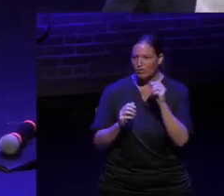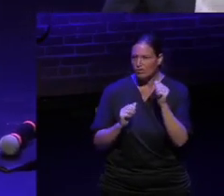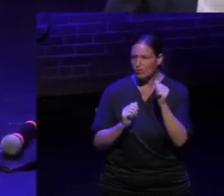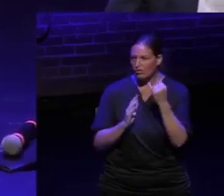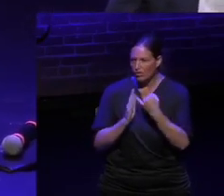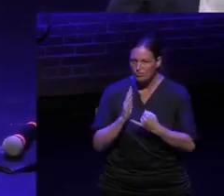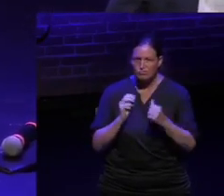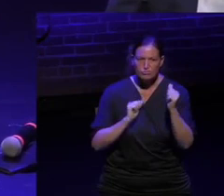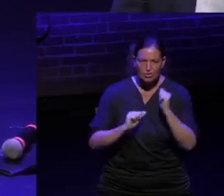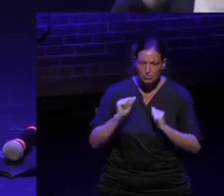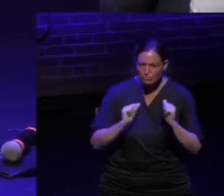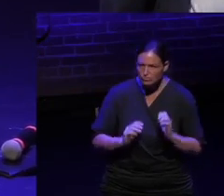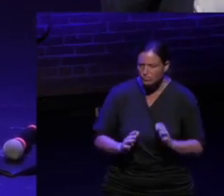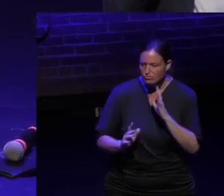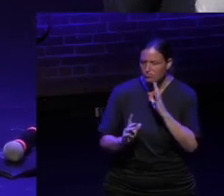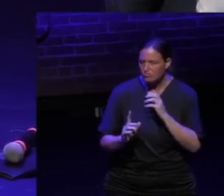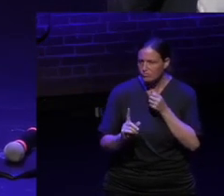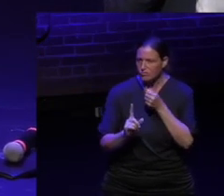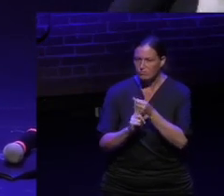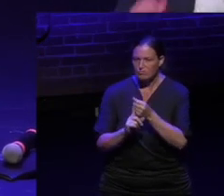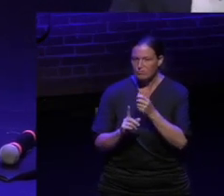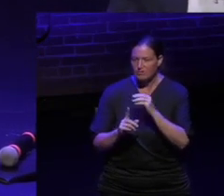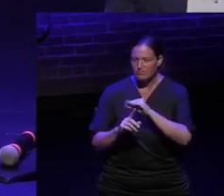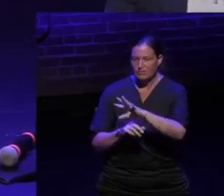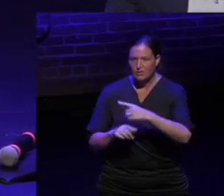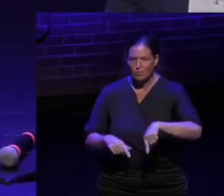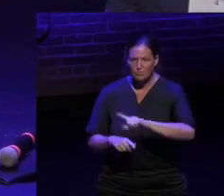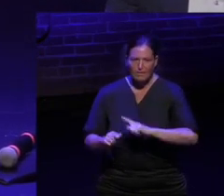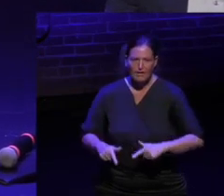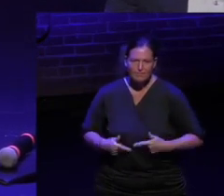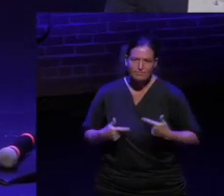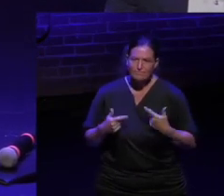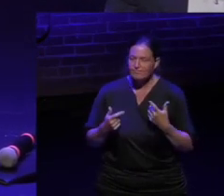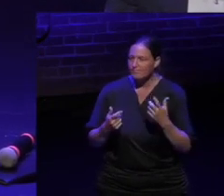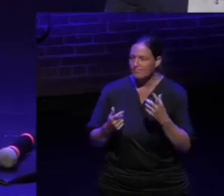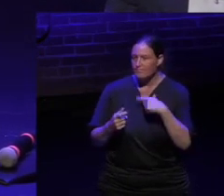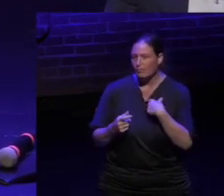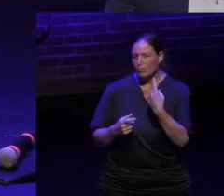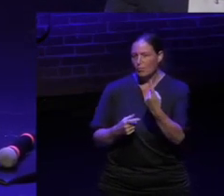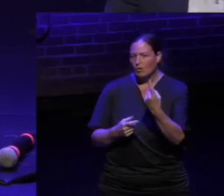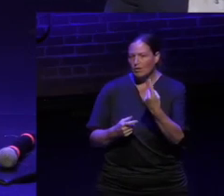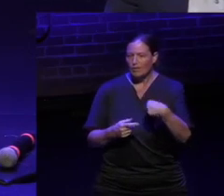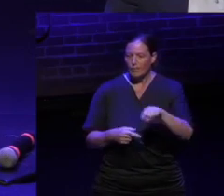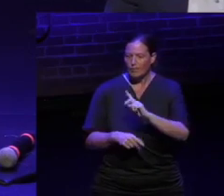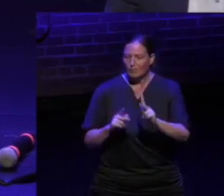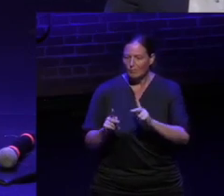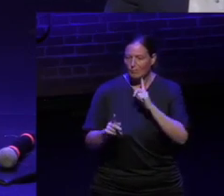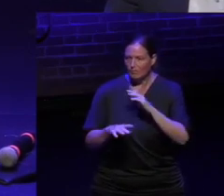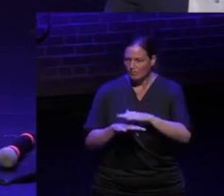when COVID hit and just the impact on livelihoods. As a doctor of public health, I was one of the early folks calling